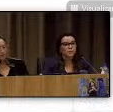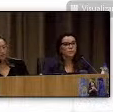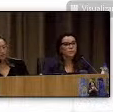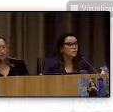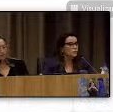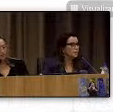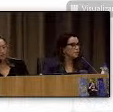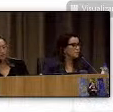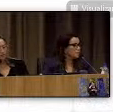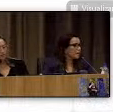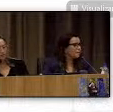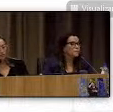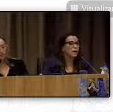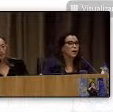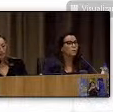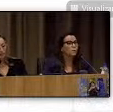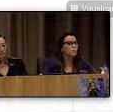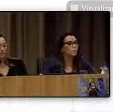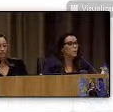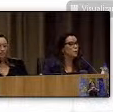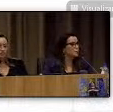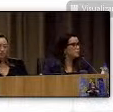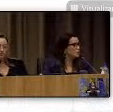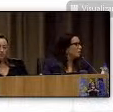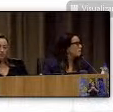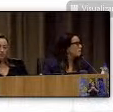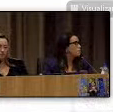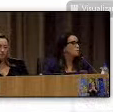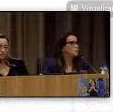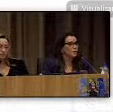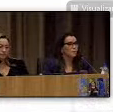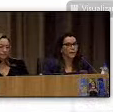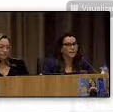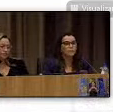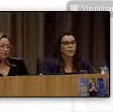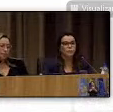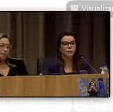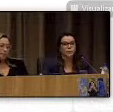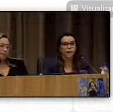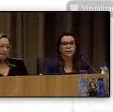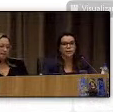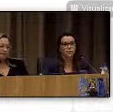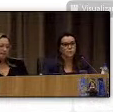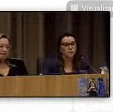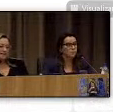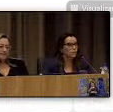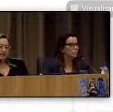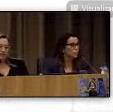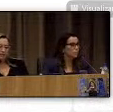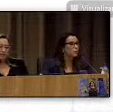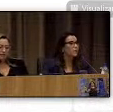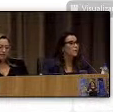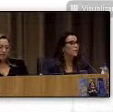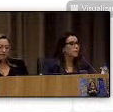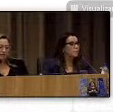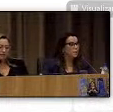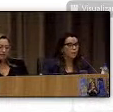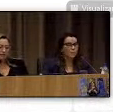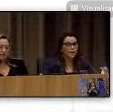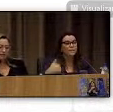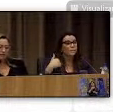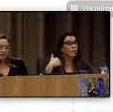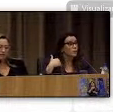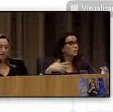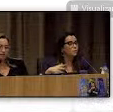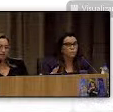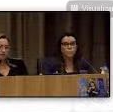These hospitals are quite diversified. Some of them are closed doors, some of them are open doors. The